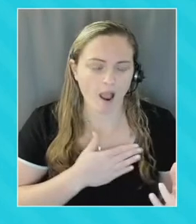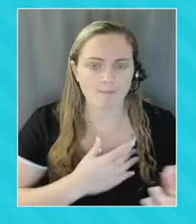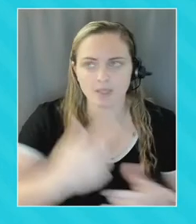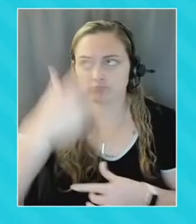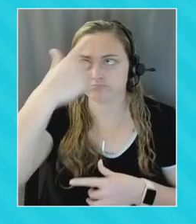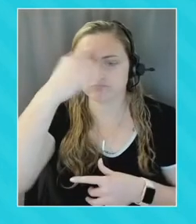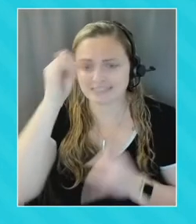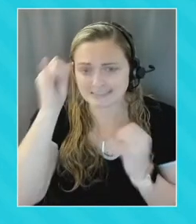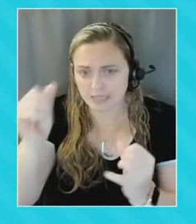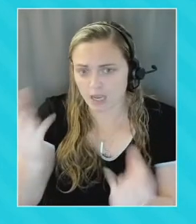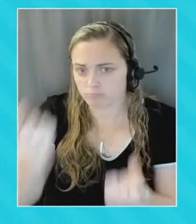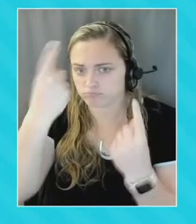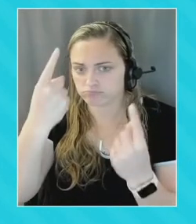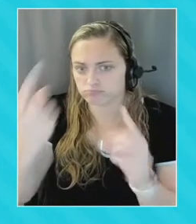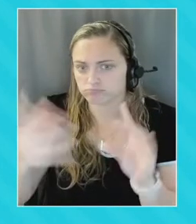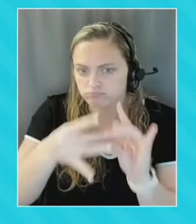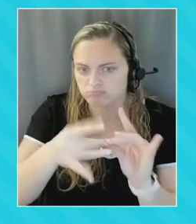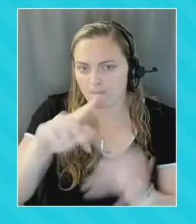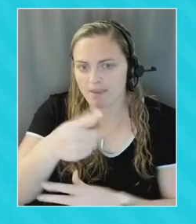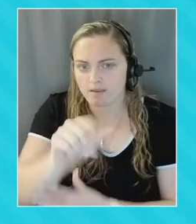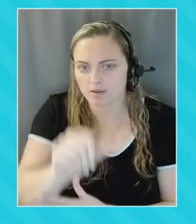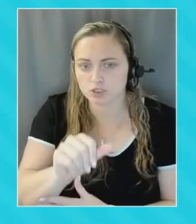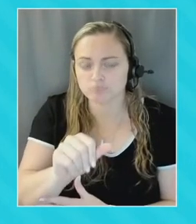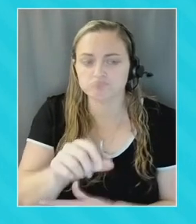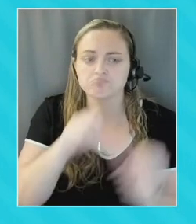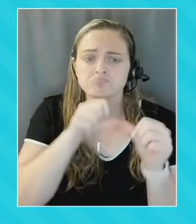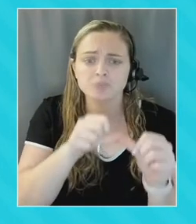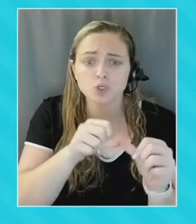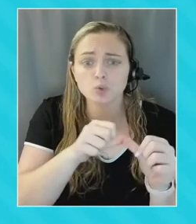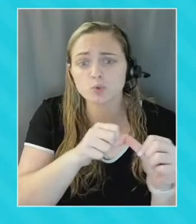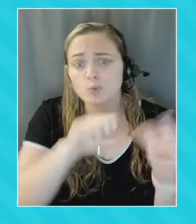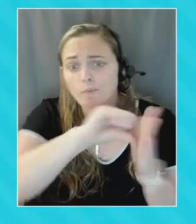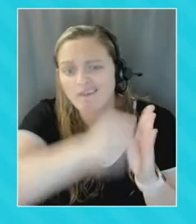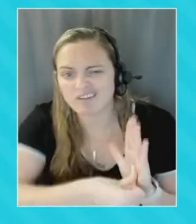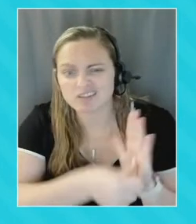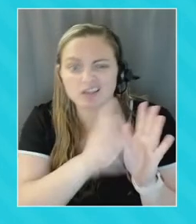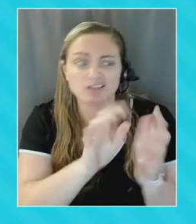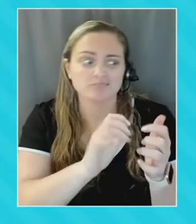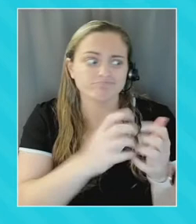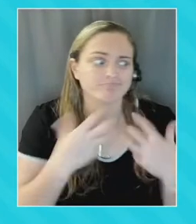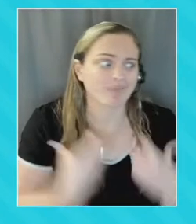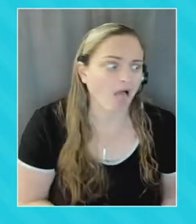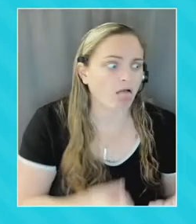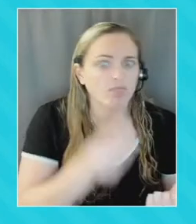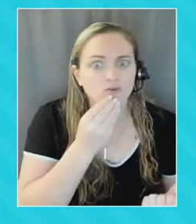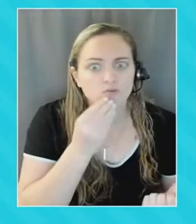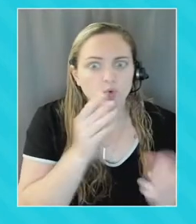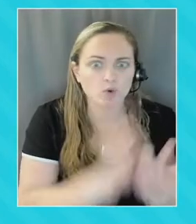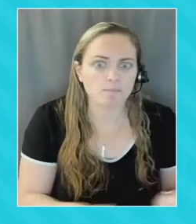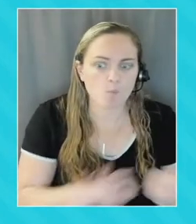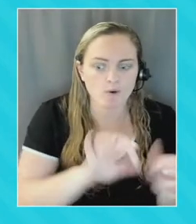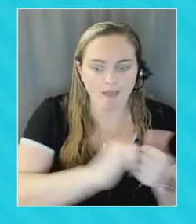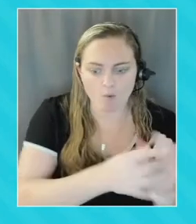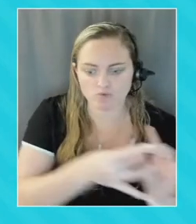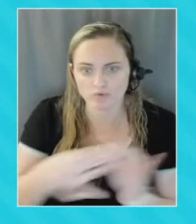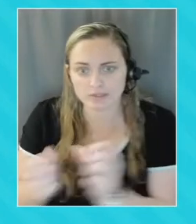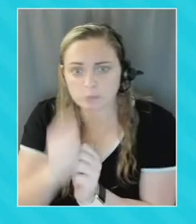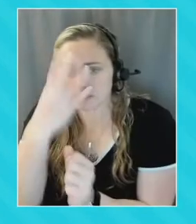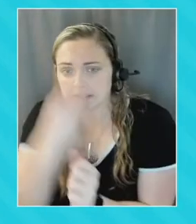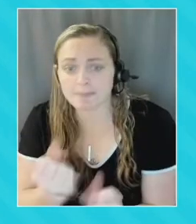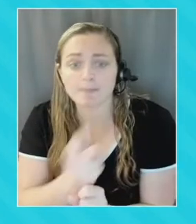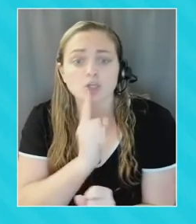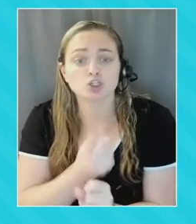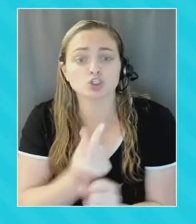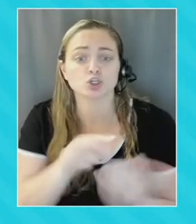PHA. We'll continue to emphasize the importance of healthy food and its relationship to sleep to ensure our